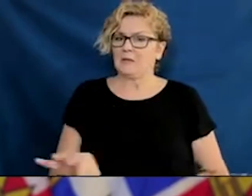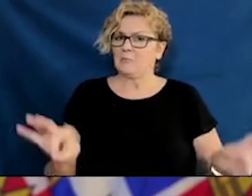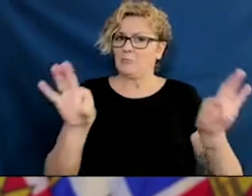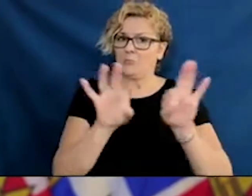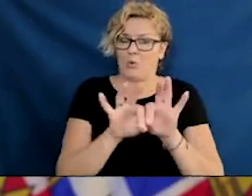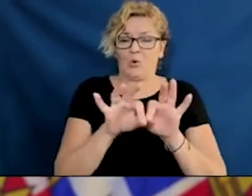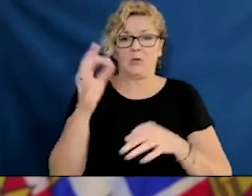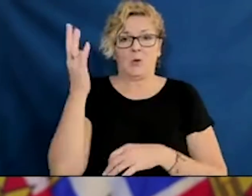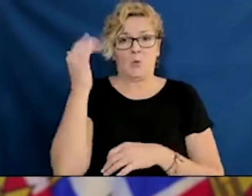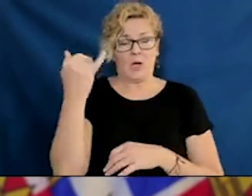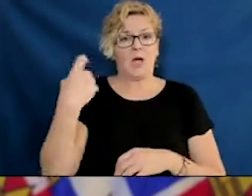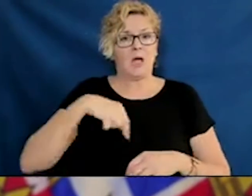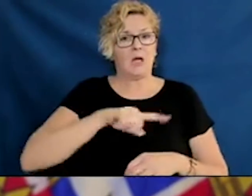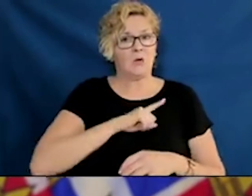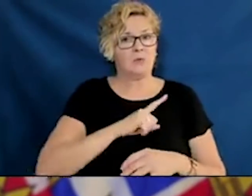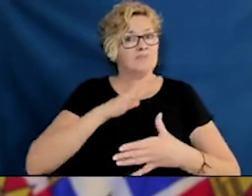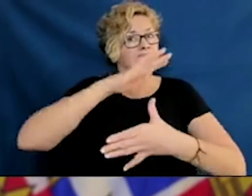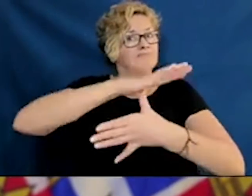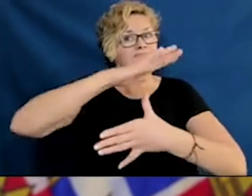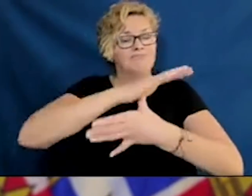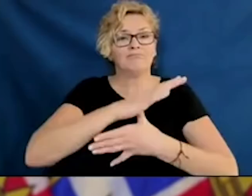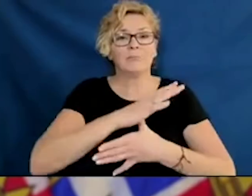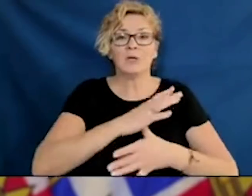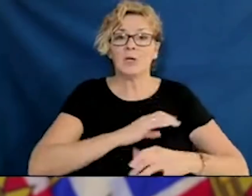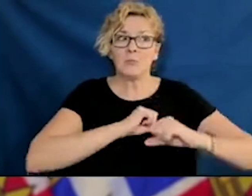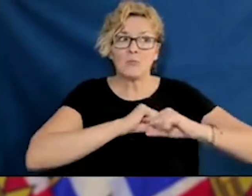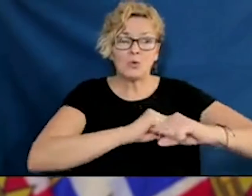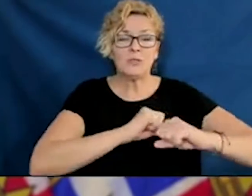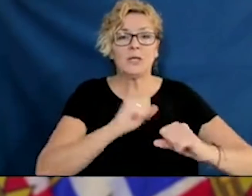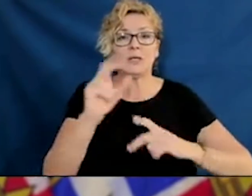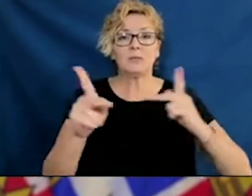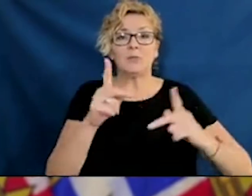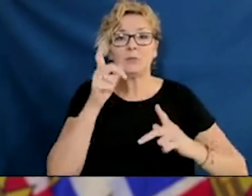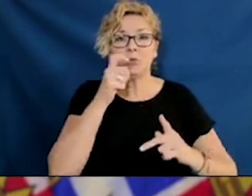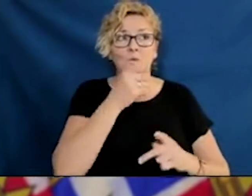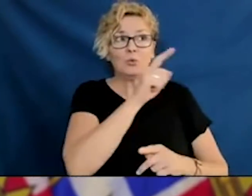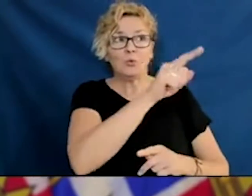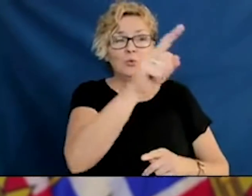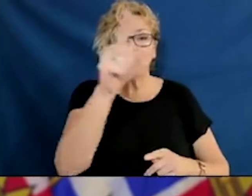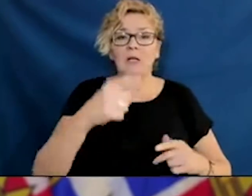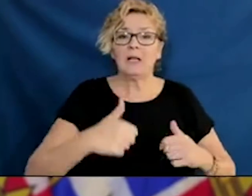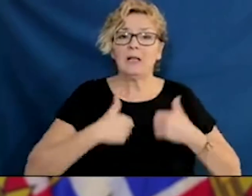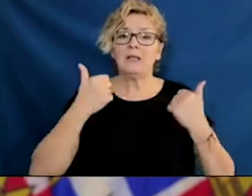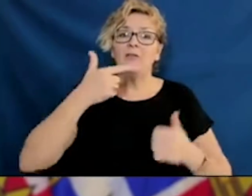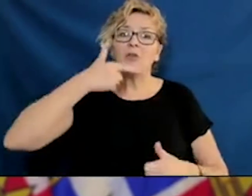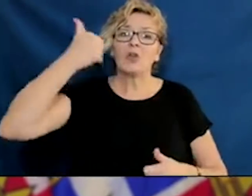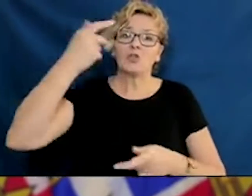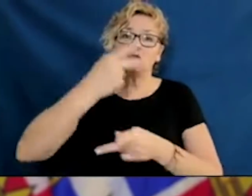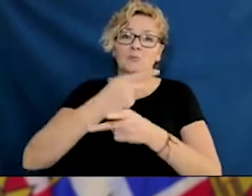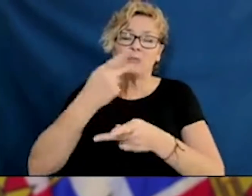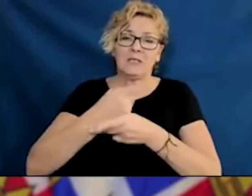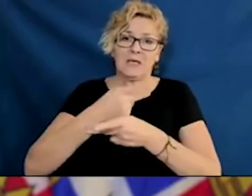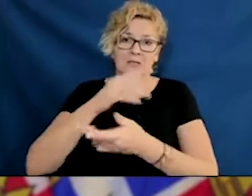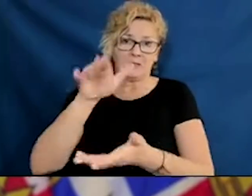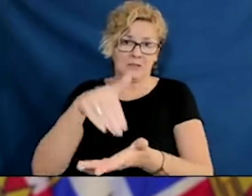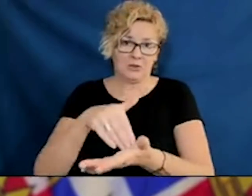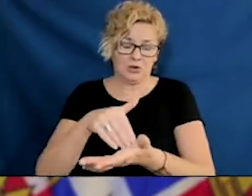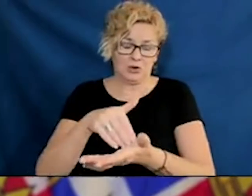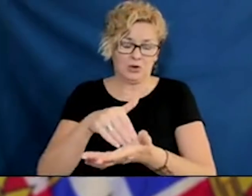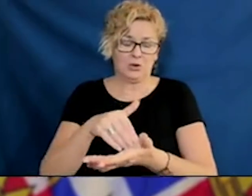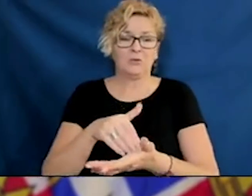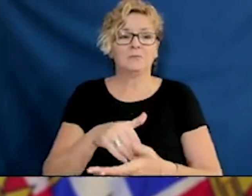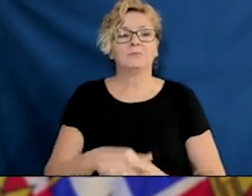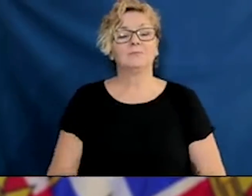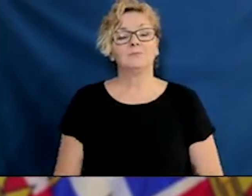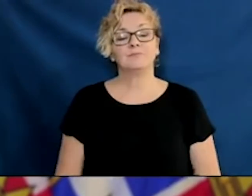long-term care facilities as a really important key first step. I want to talk a little